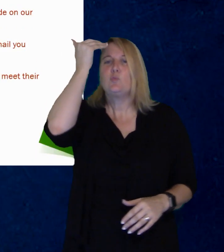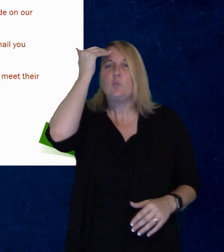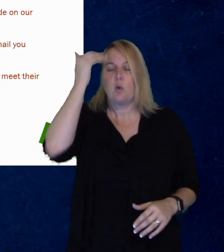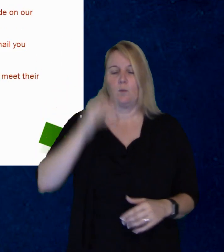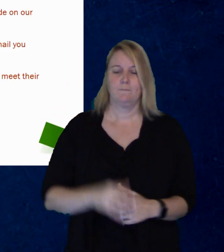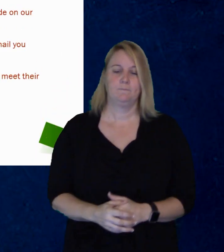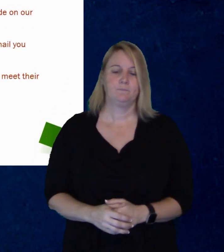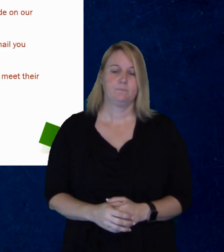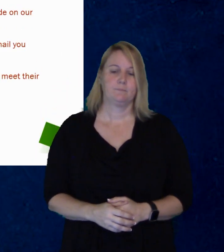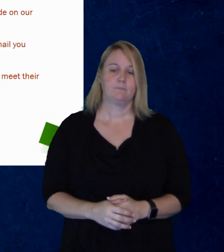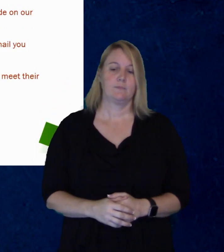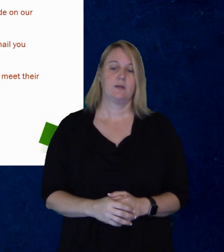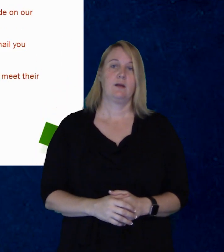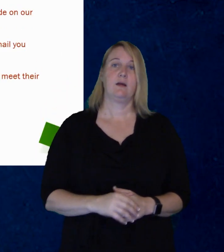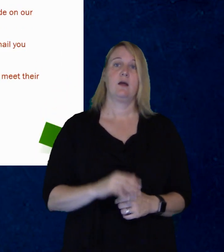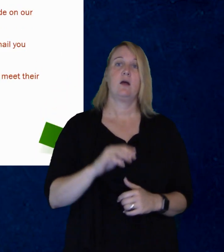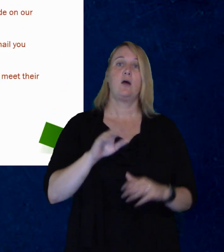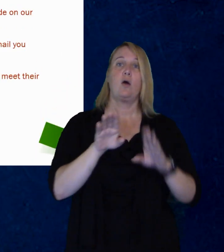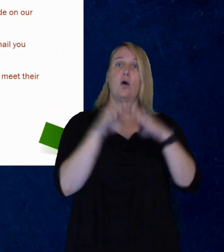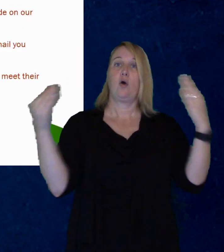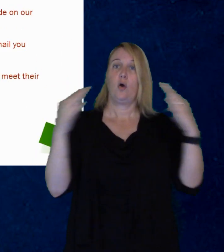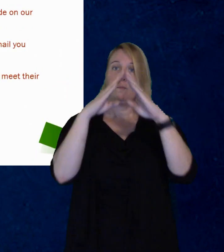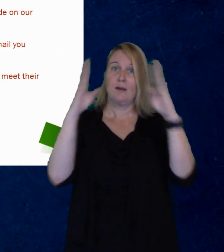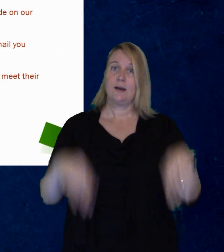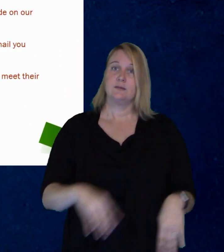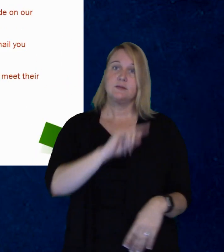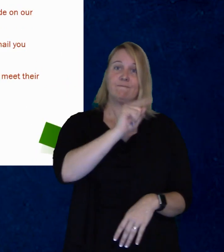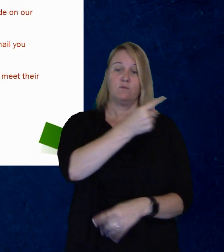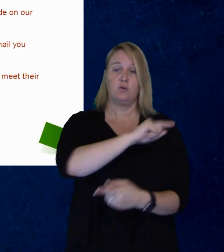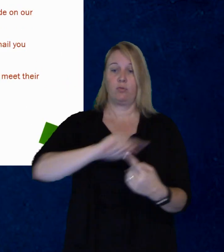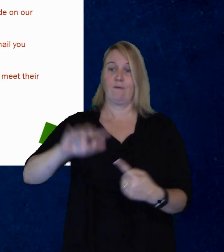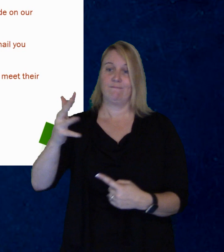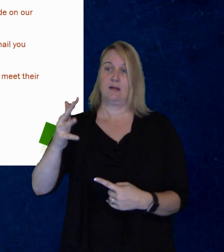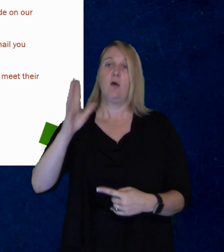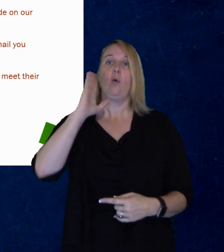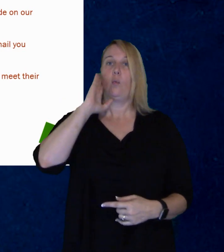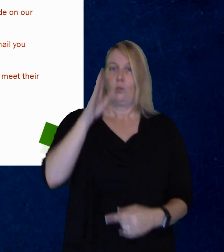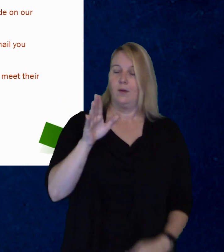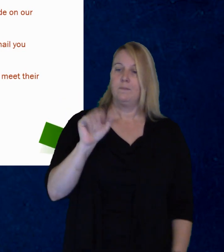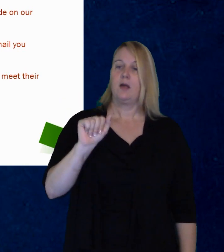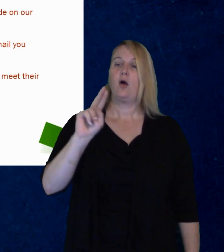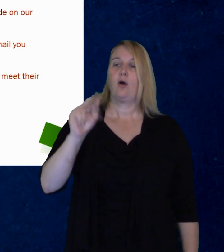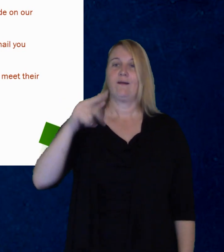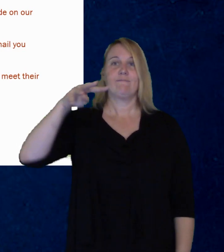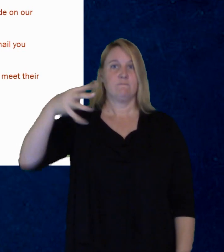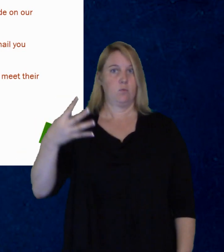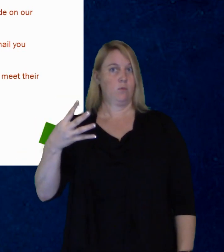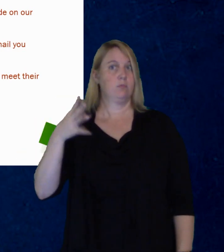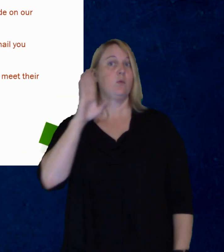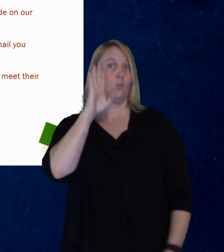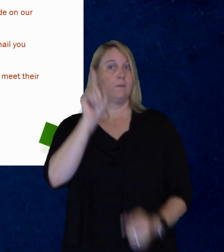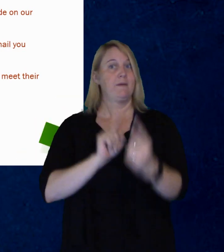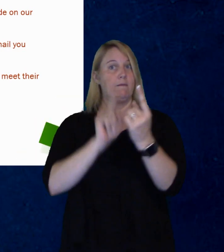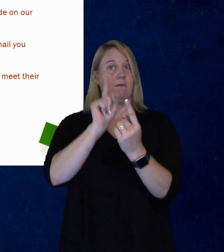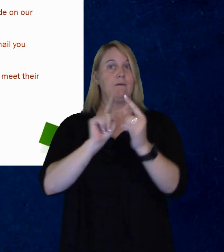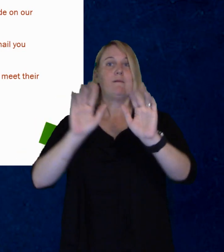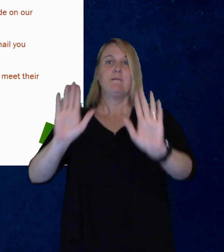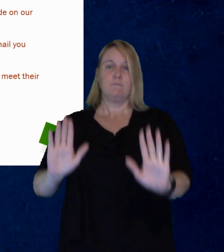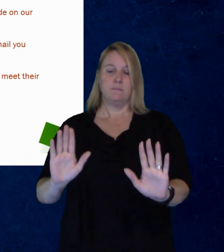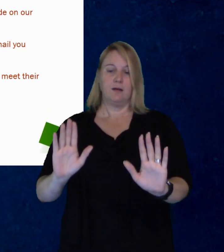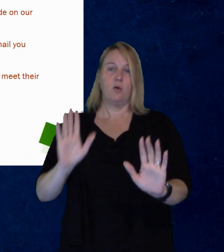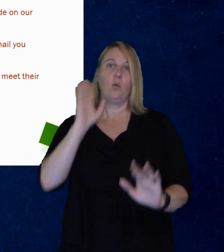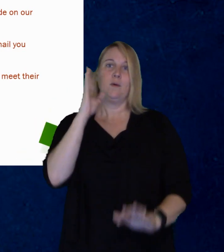Open house for 1st through 5th grade will still be August 4th and still be face-to-face. However, it will be